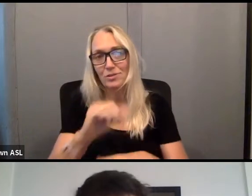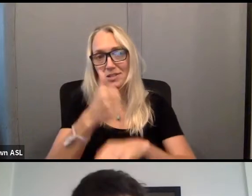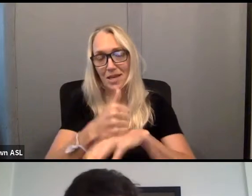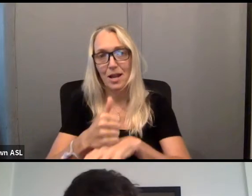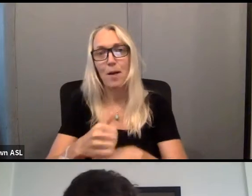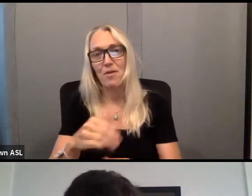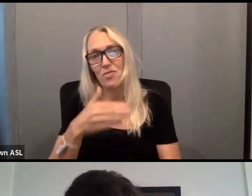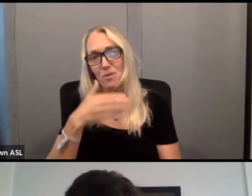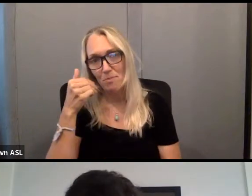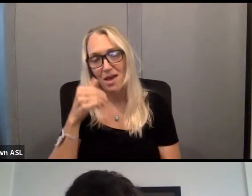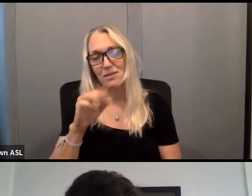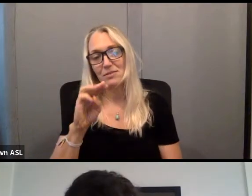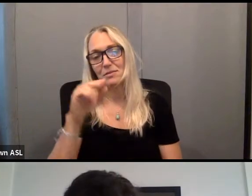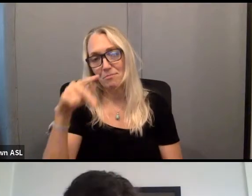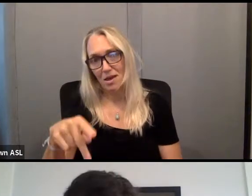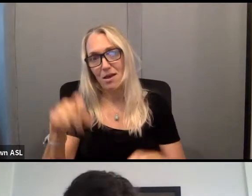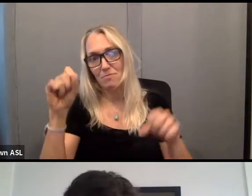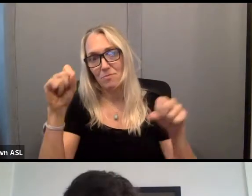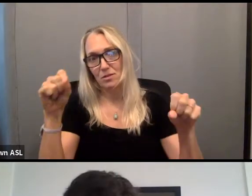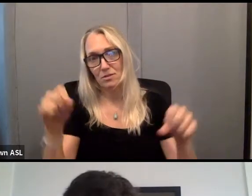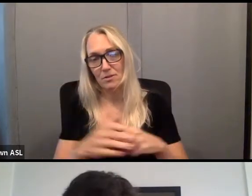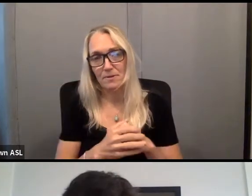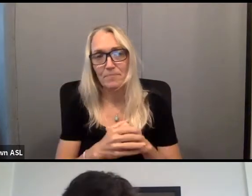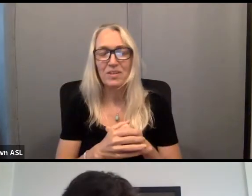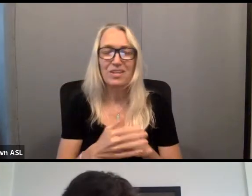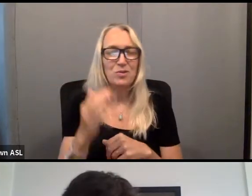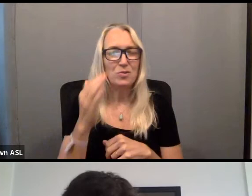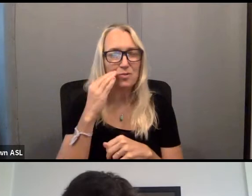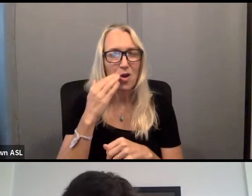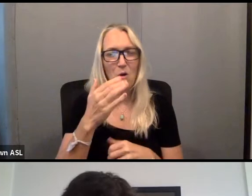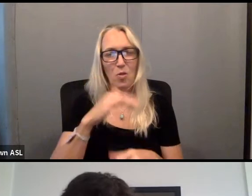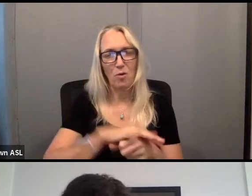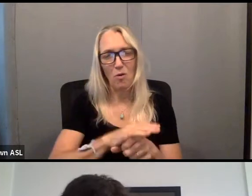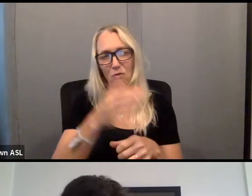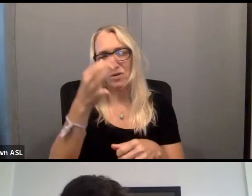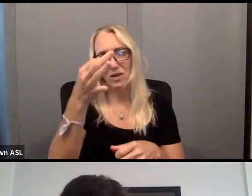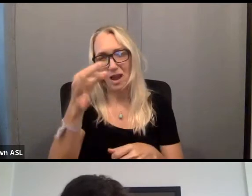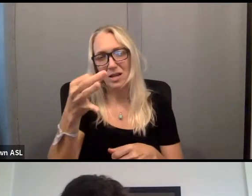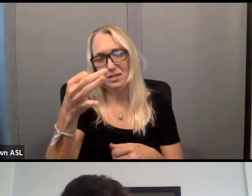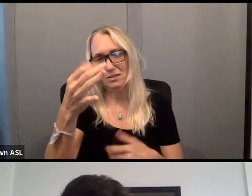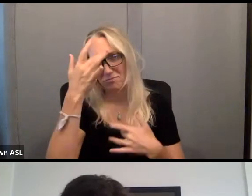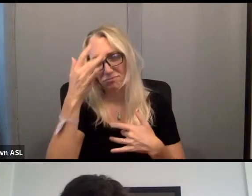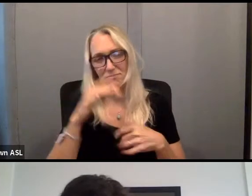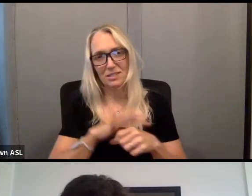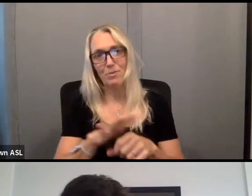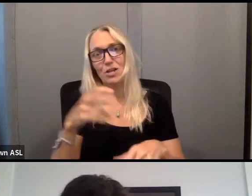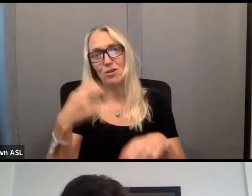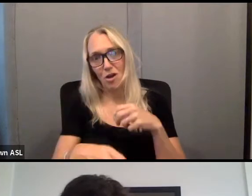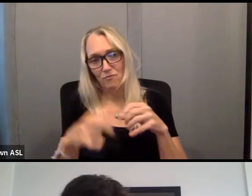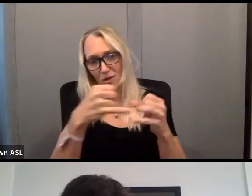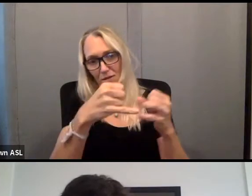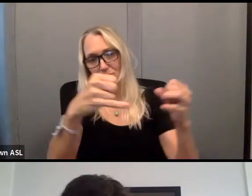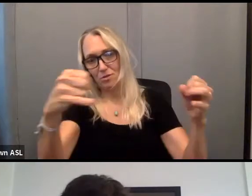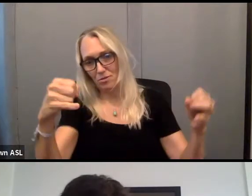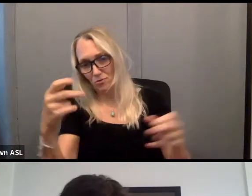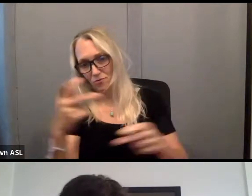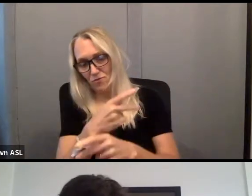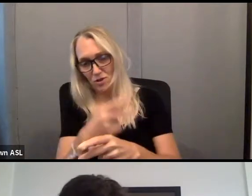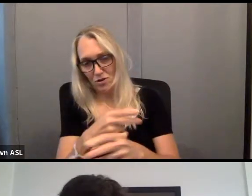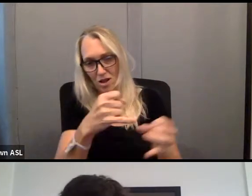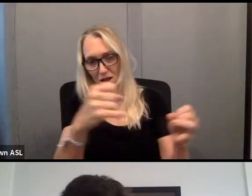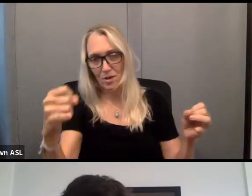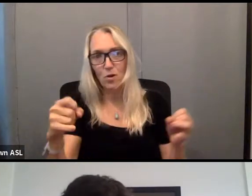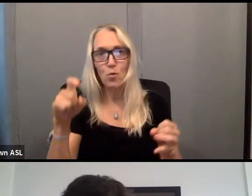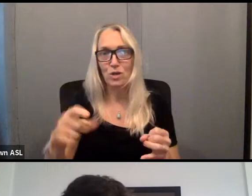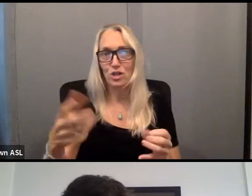You may be aware that because of the pandemic, this redistricting cycle promises to be a challenging one. While we should have received the data